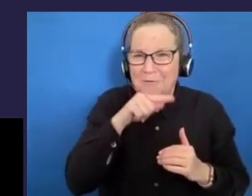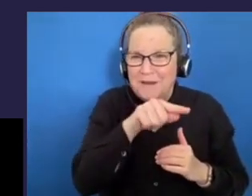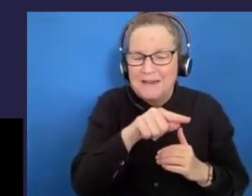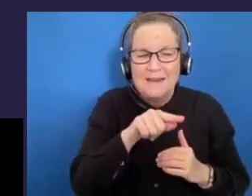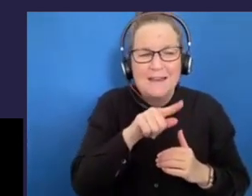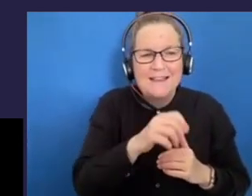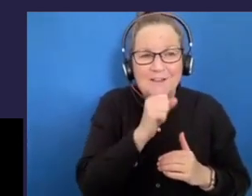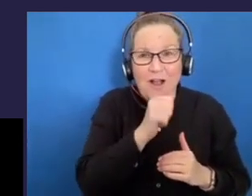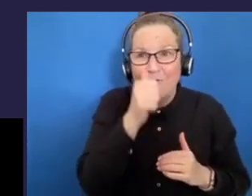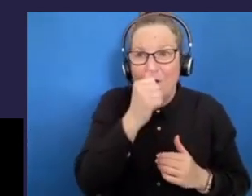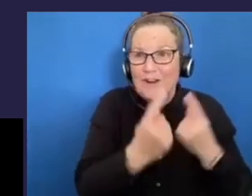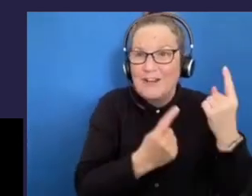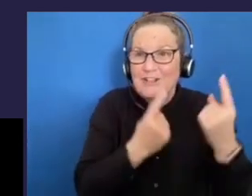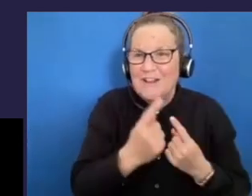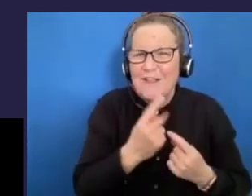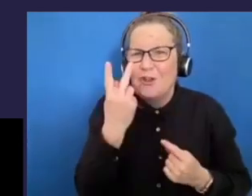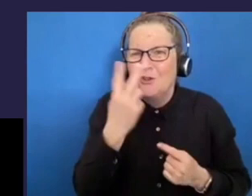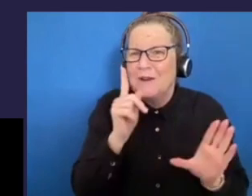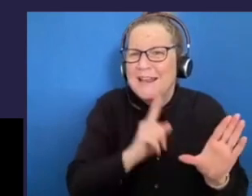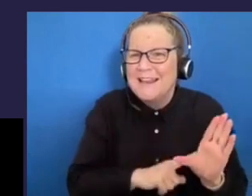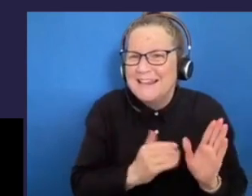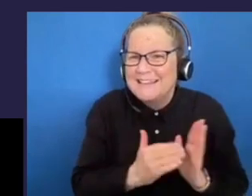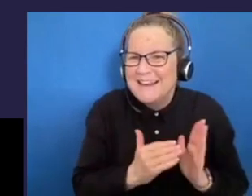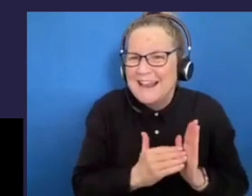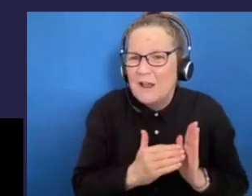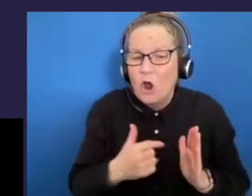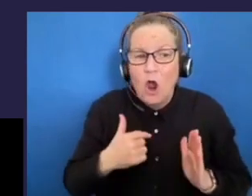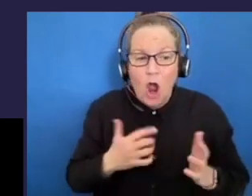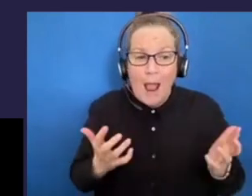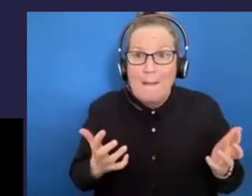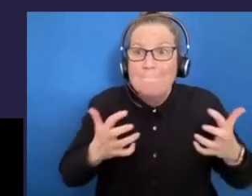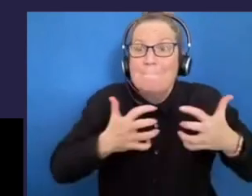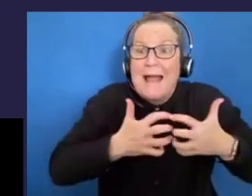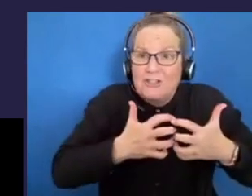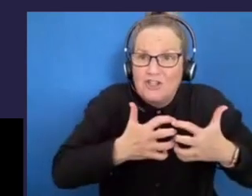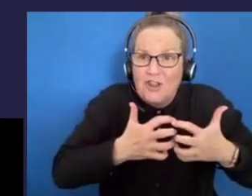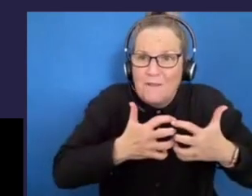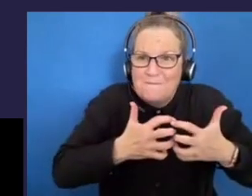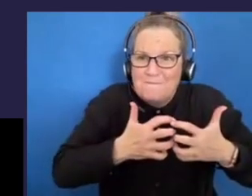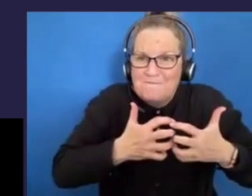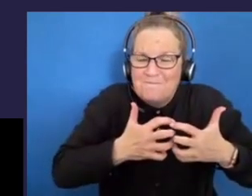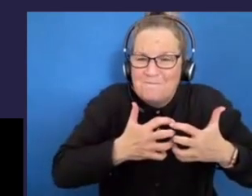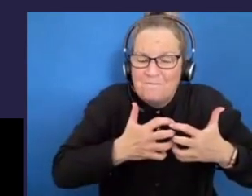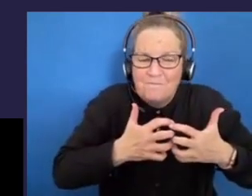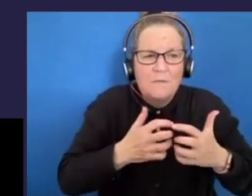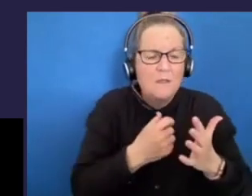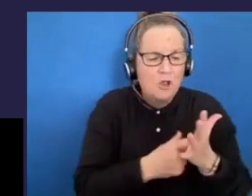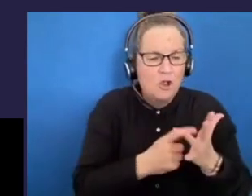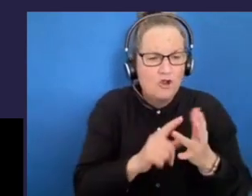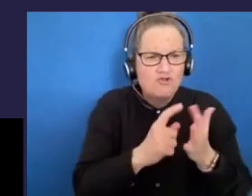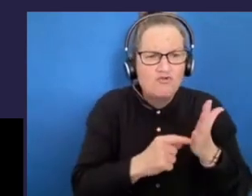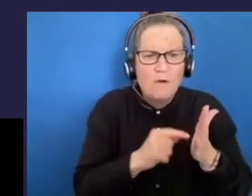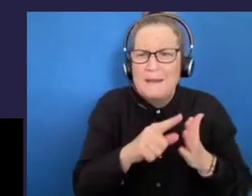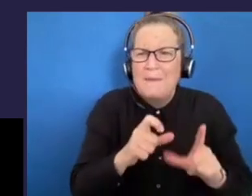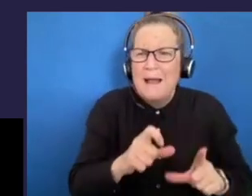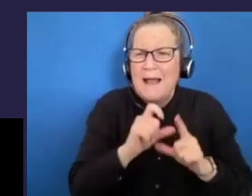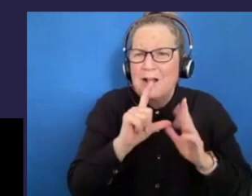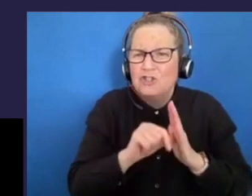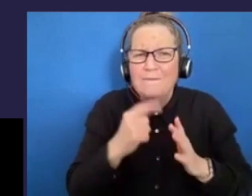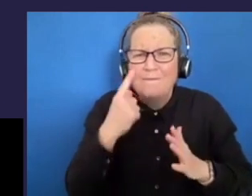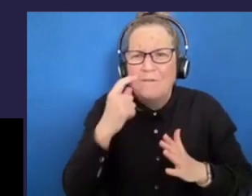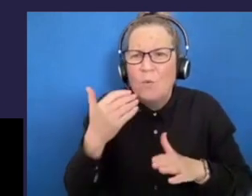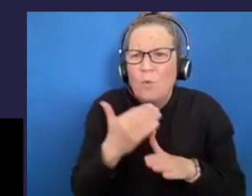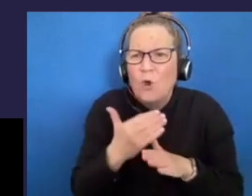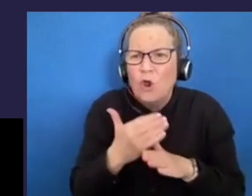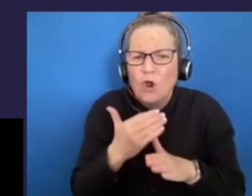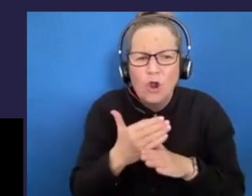gentlemen have known each other for almost 20 years now after I matched them up. Robert was having a hard time finding work after he